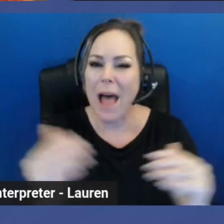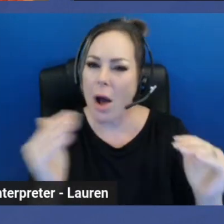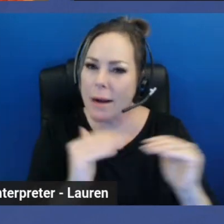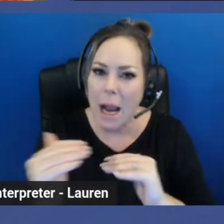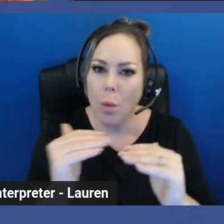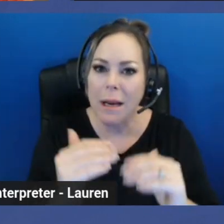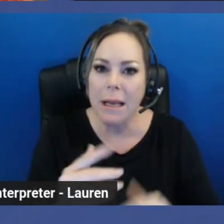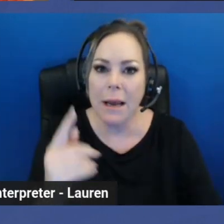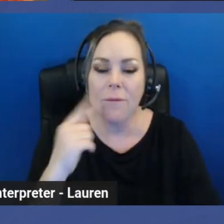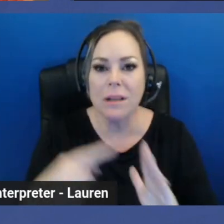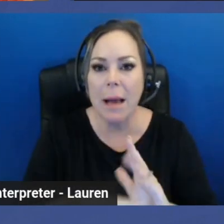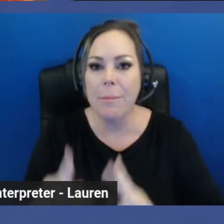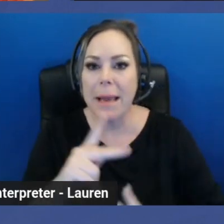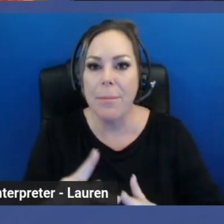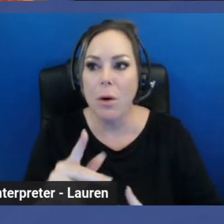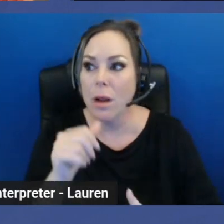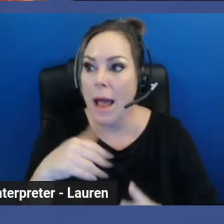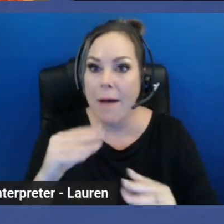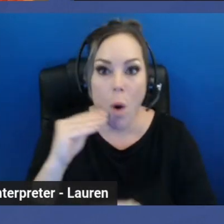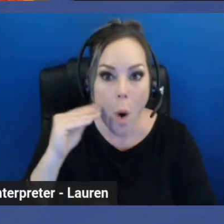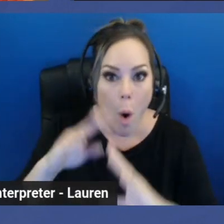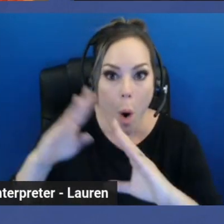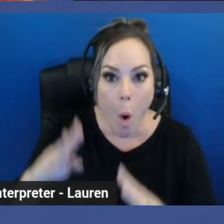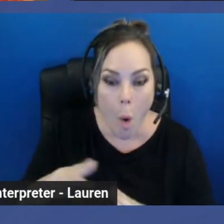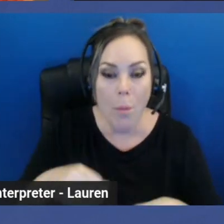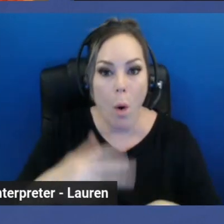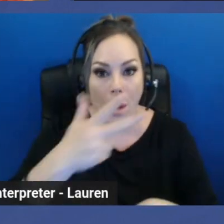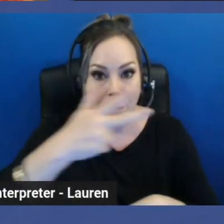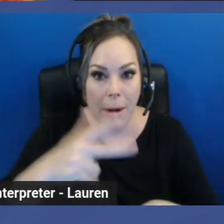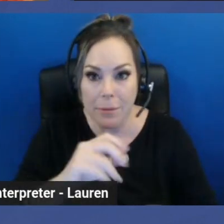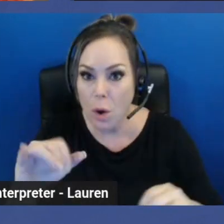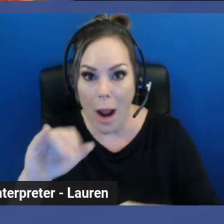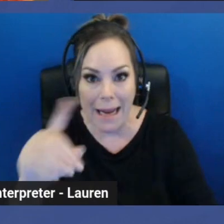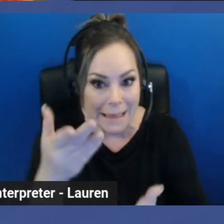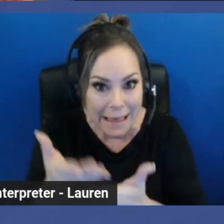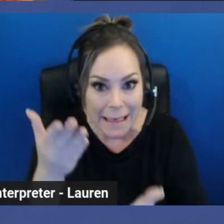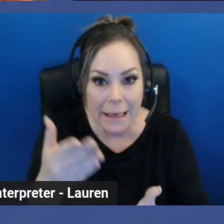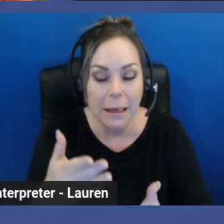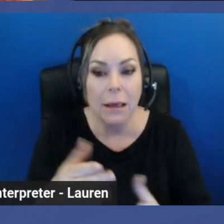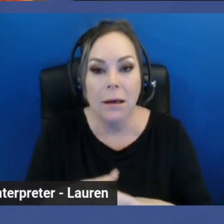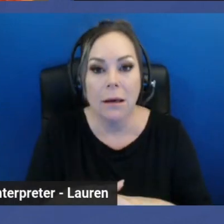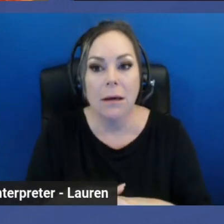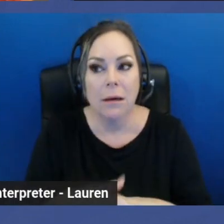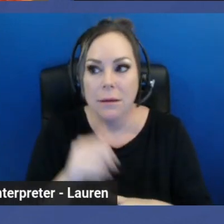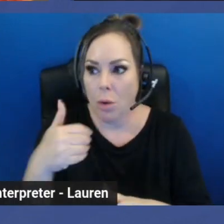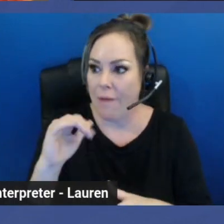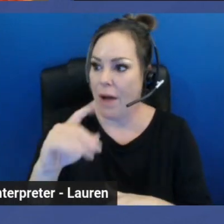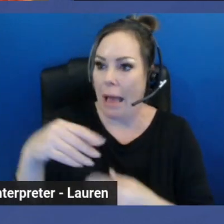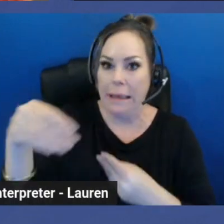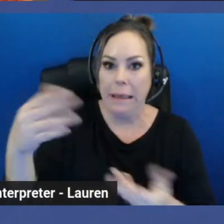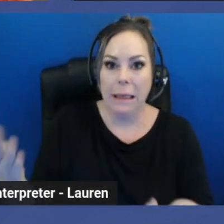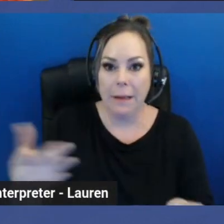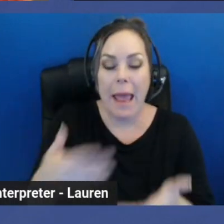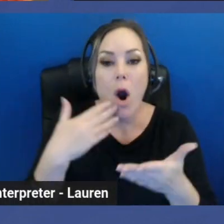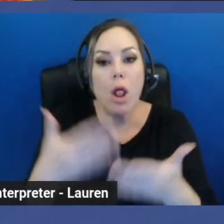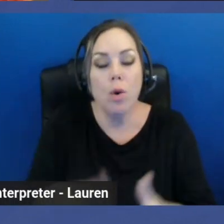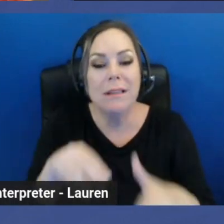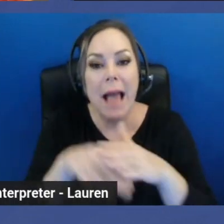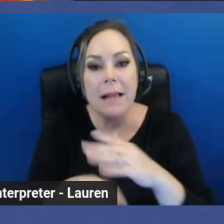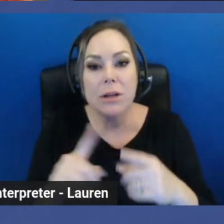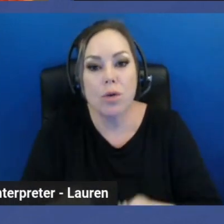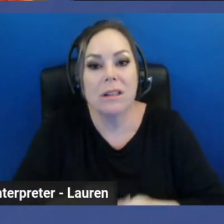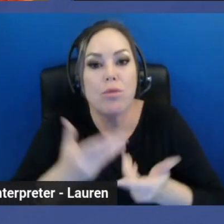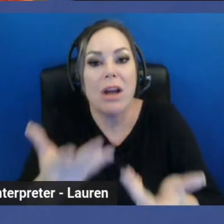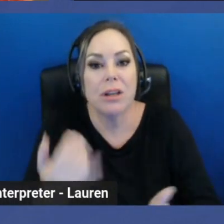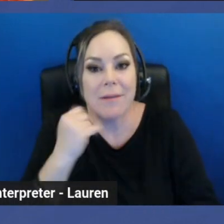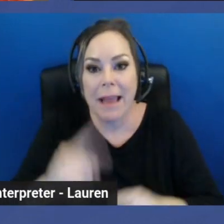for example, people who are unhoused or immigrants without ID, access to, valid ID, they are losing that access to expression